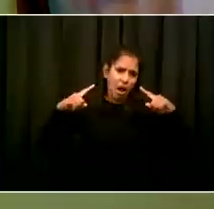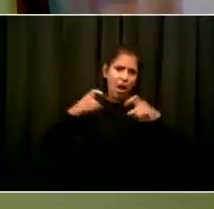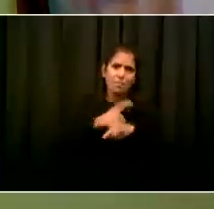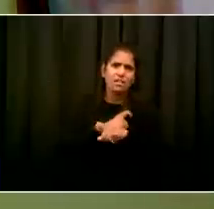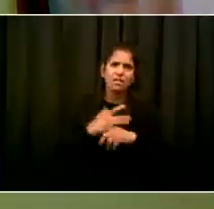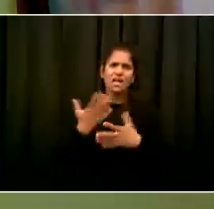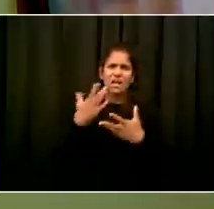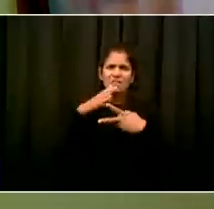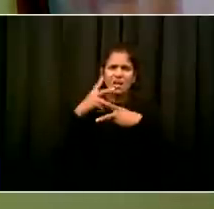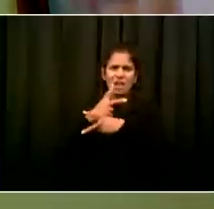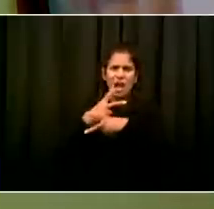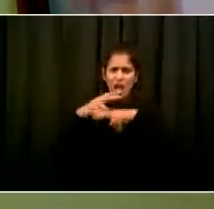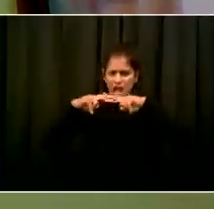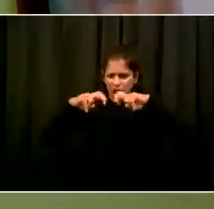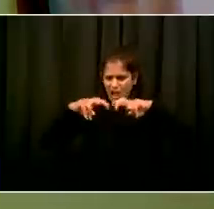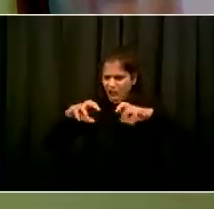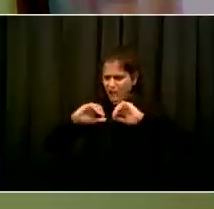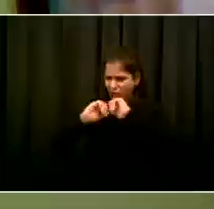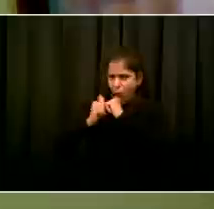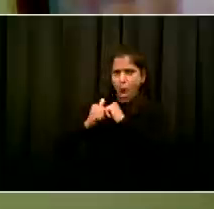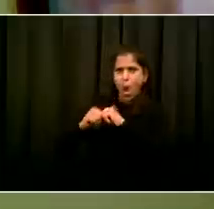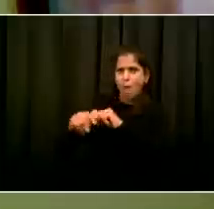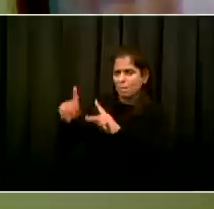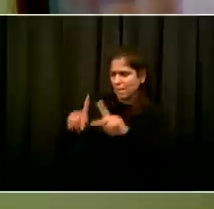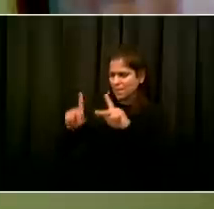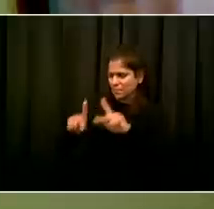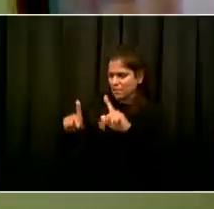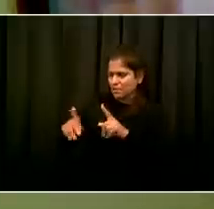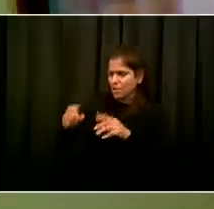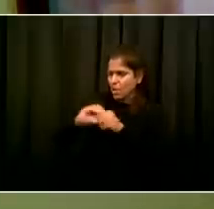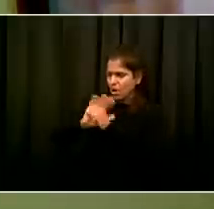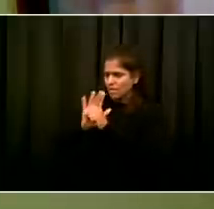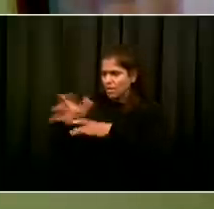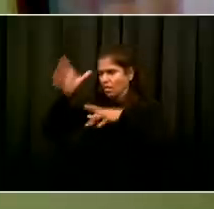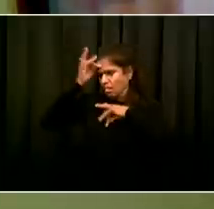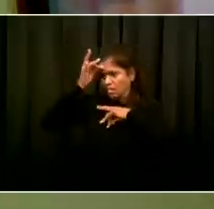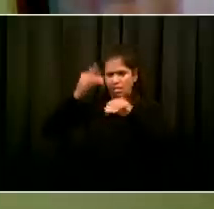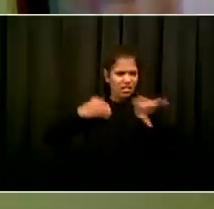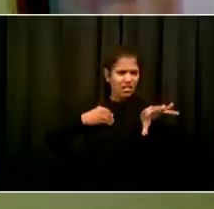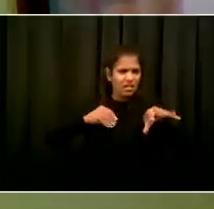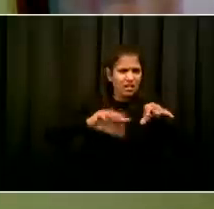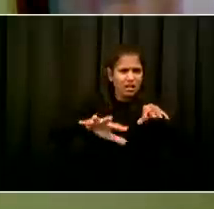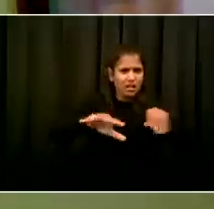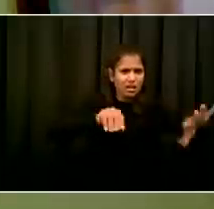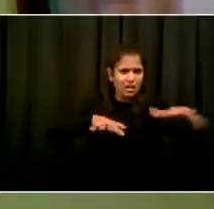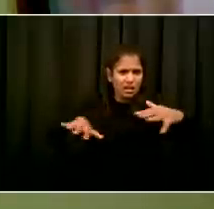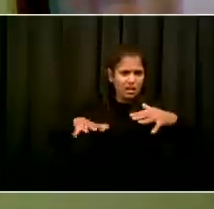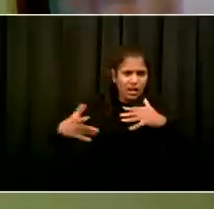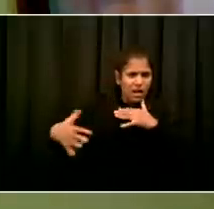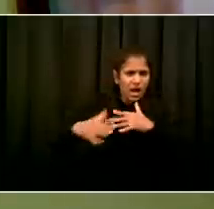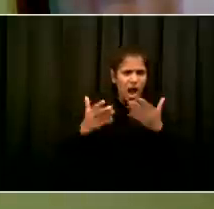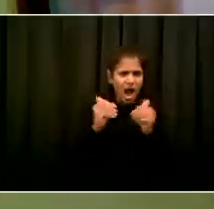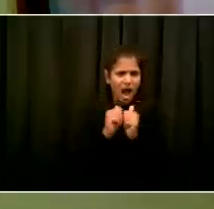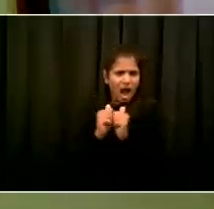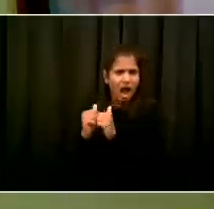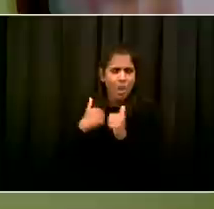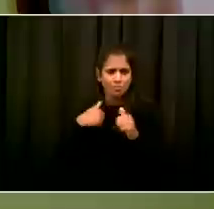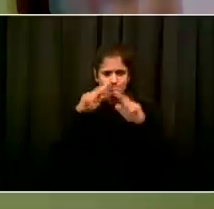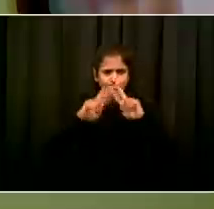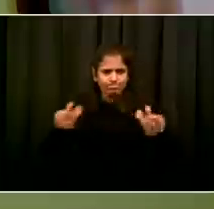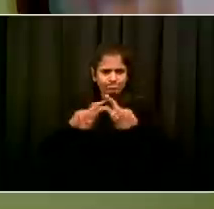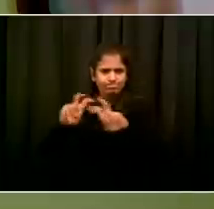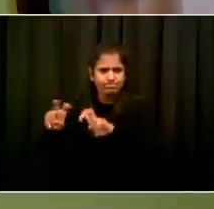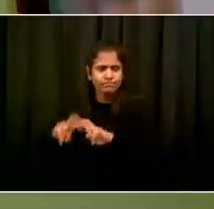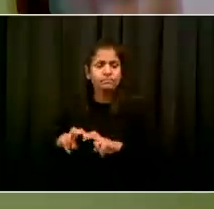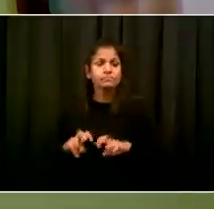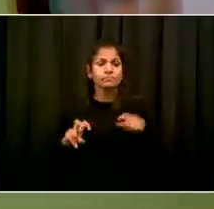term shielding or cocooning, which is it possible to have the most vulnerable people kind of avoid